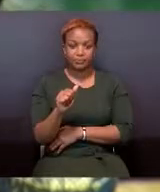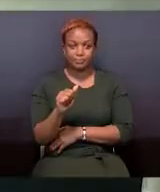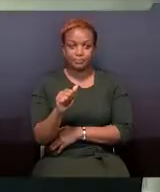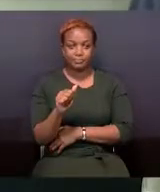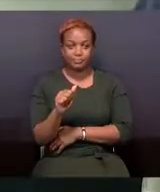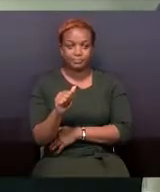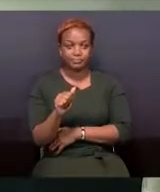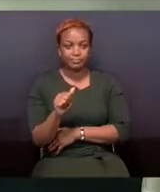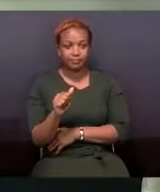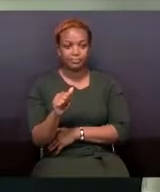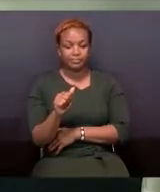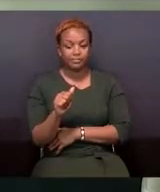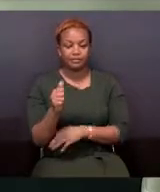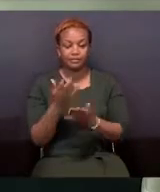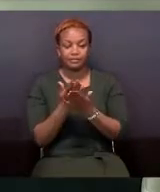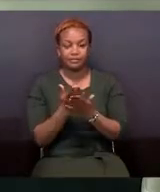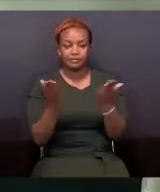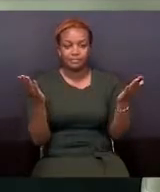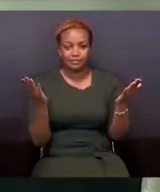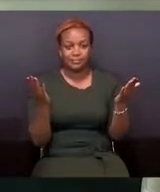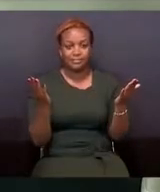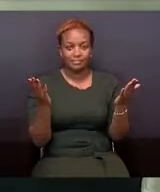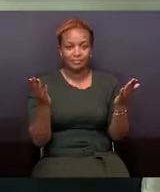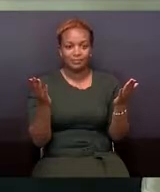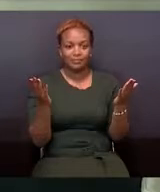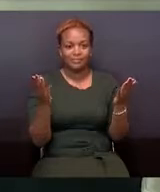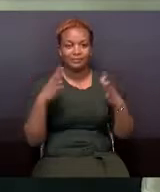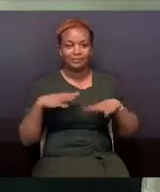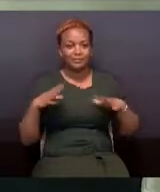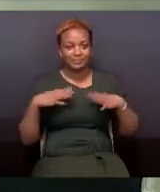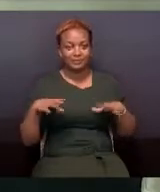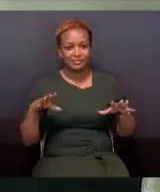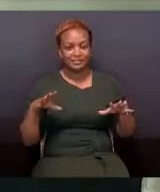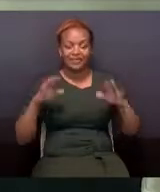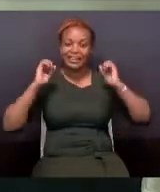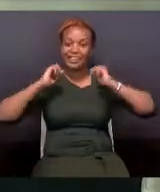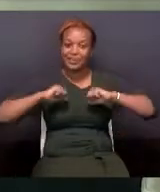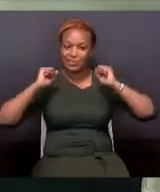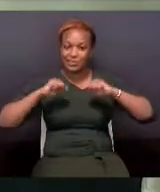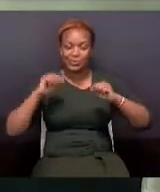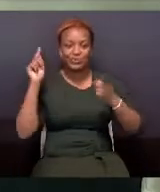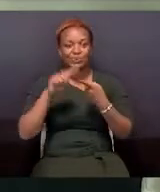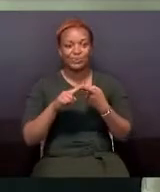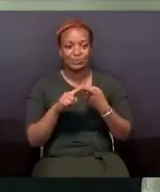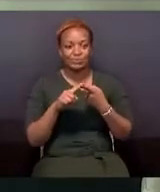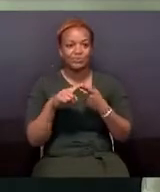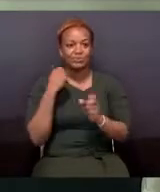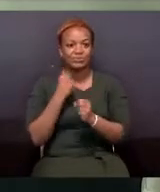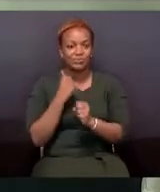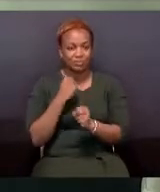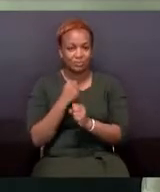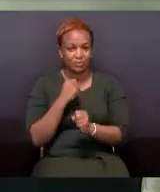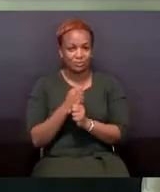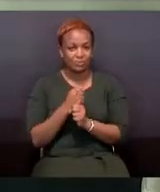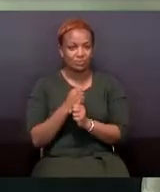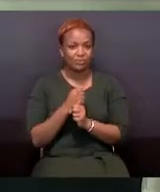So again, it's up to us, it's just upon us to be able to do soul